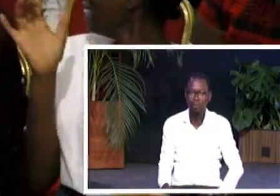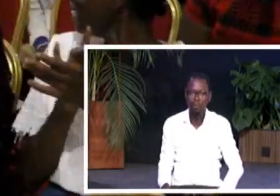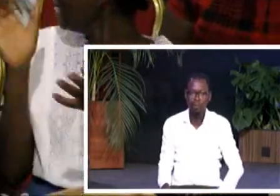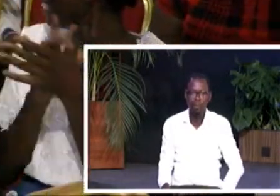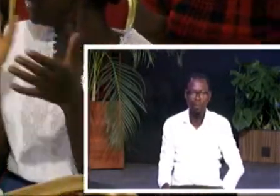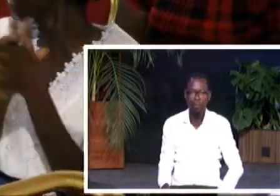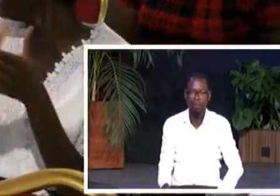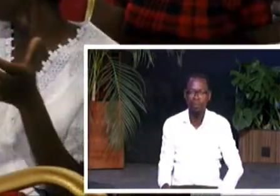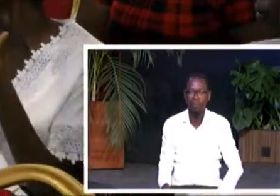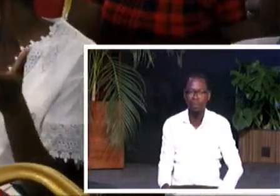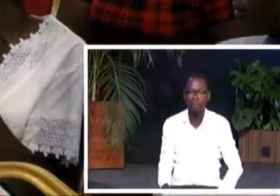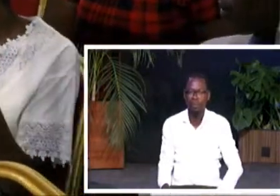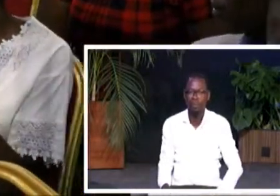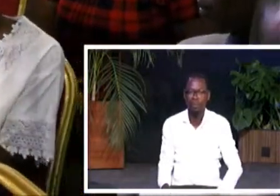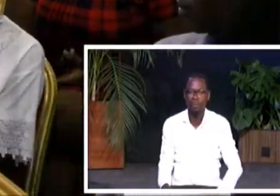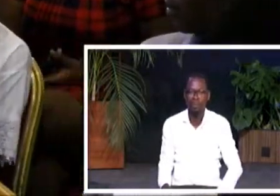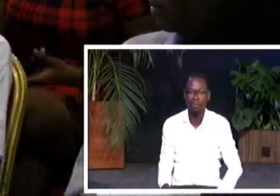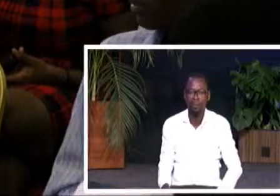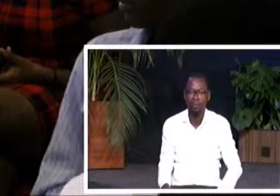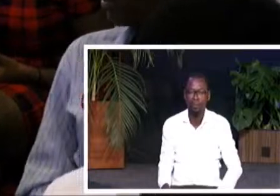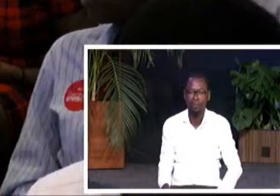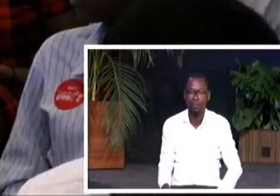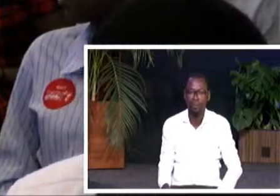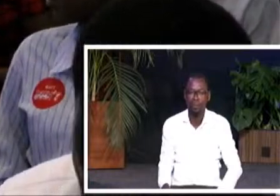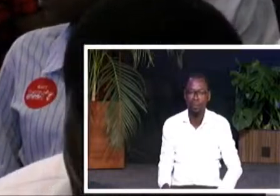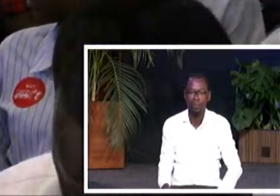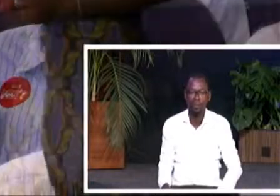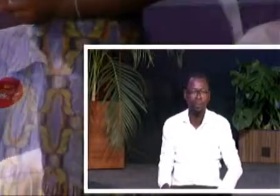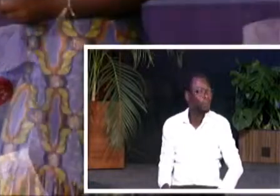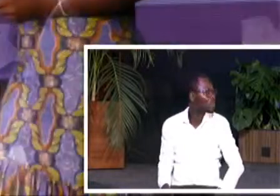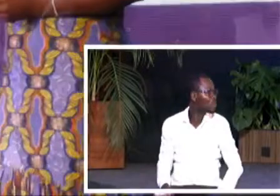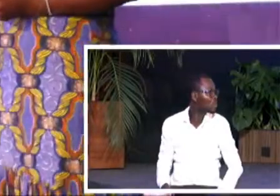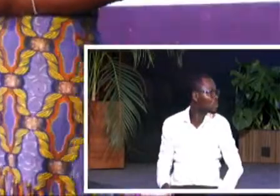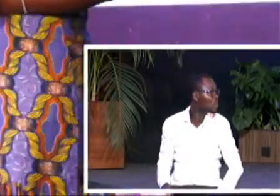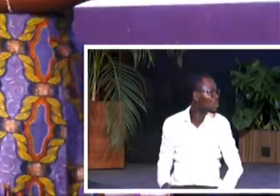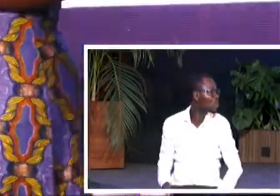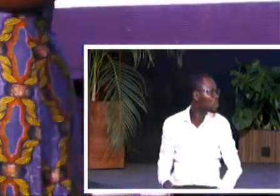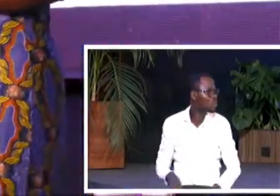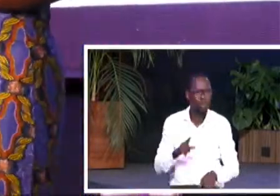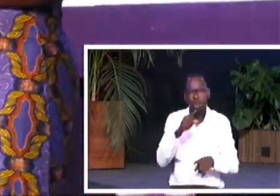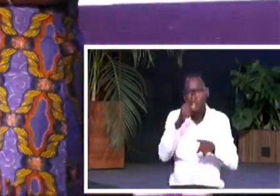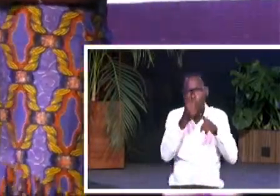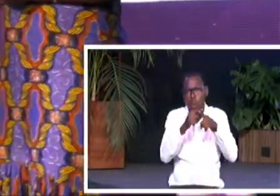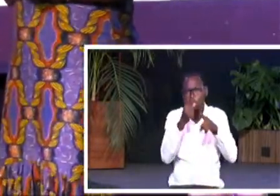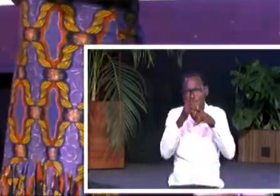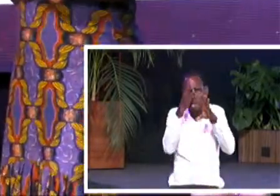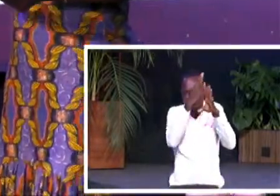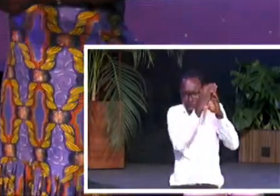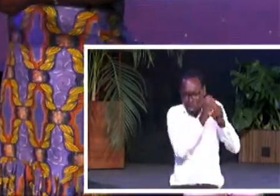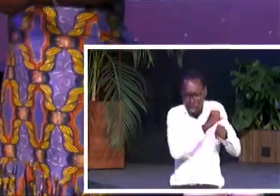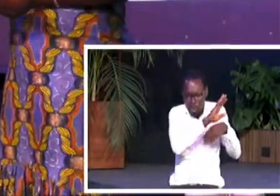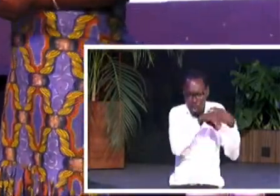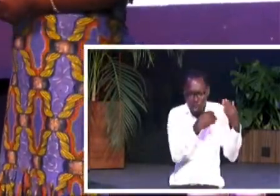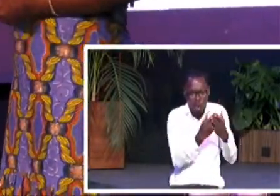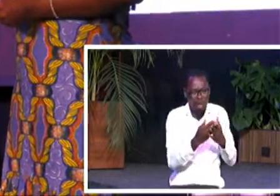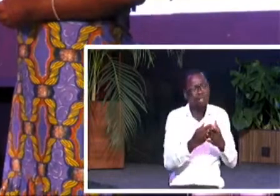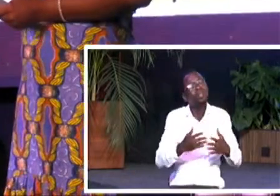One word to describe the whole thing. One word to describe the whole experience.